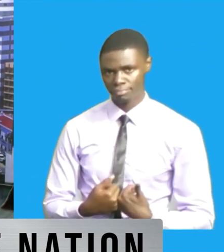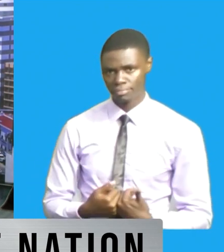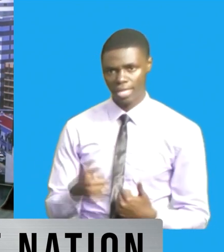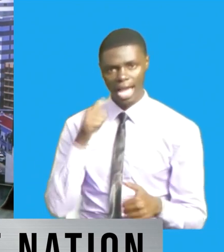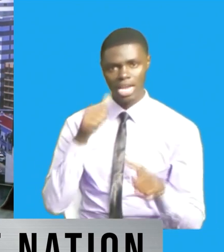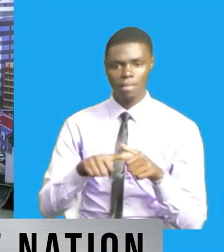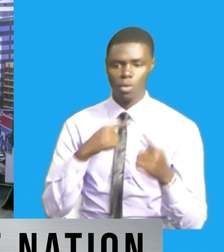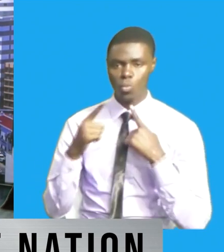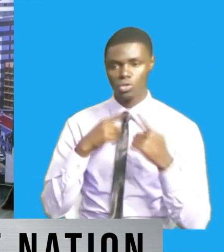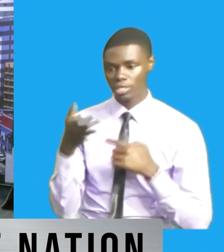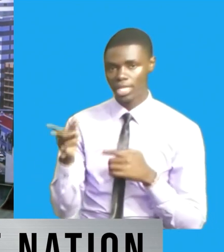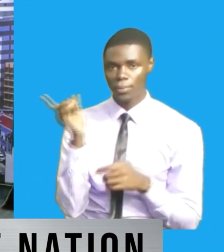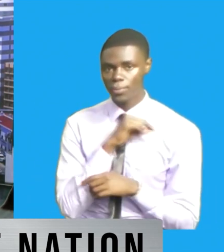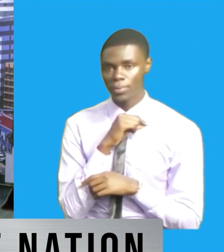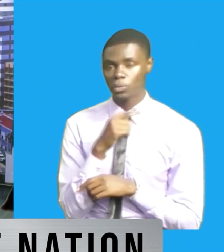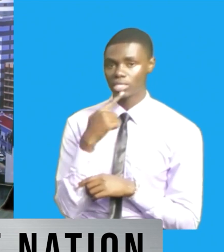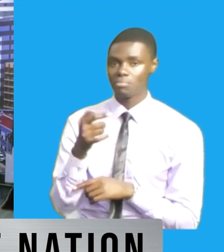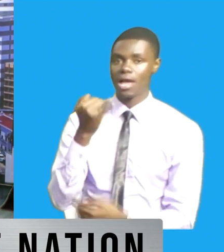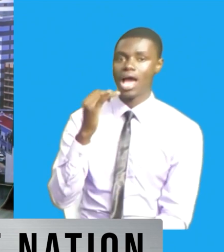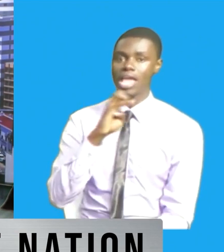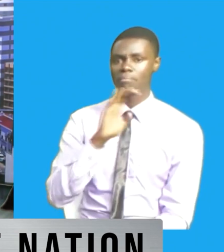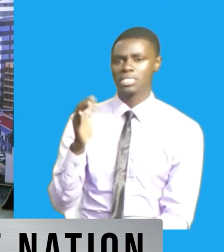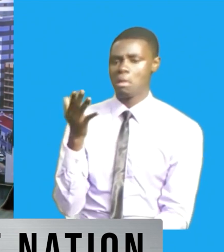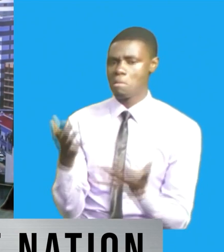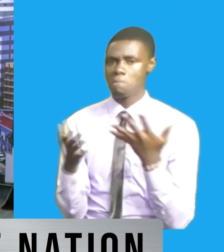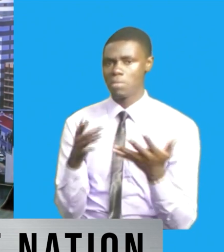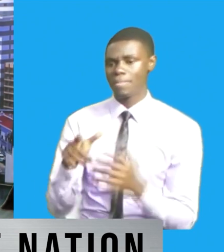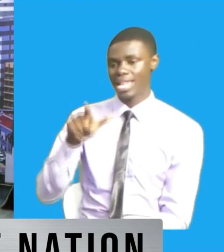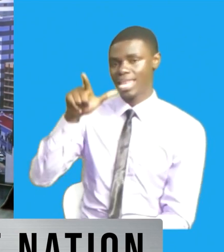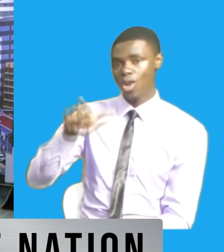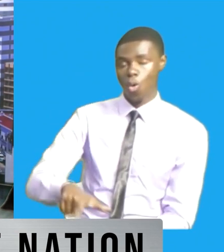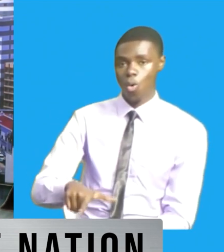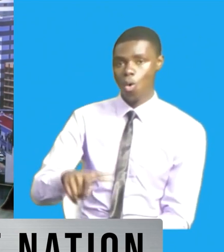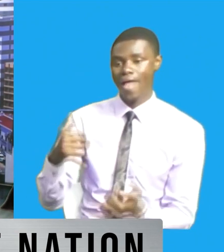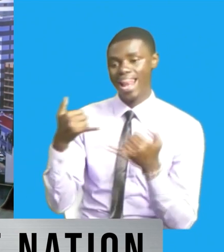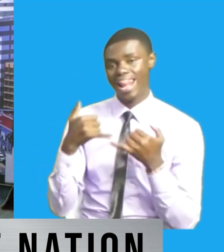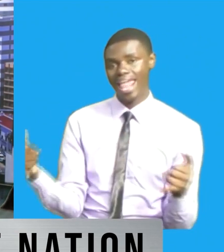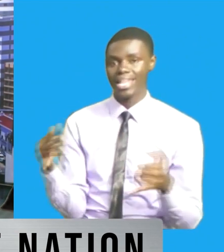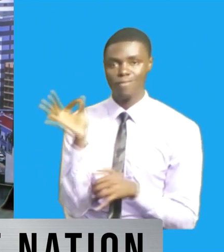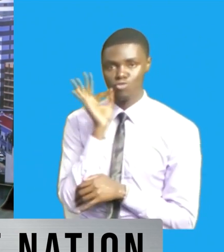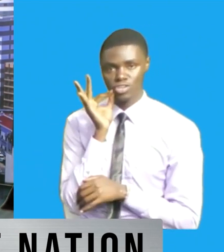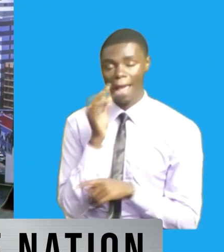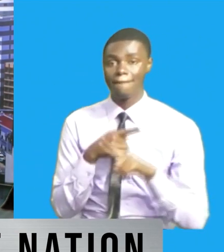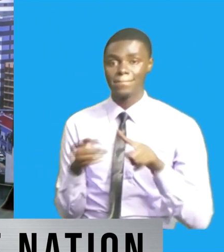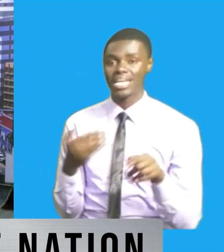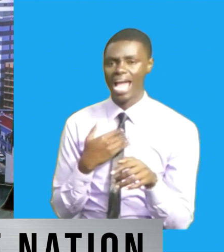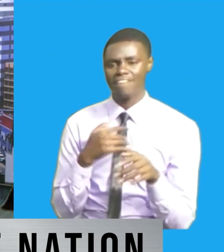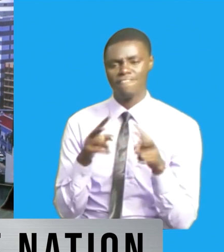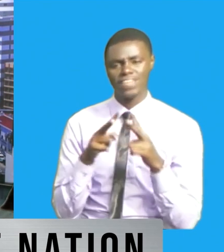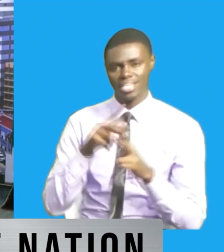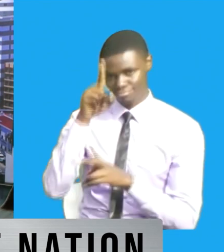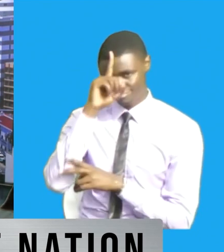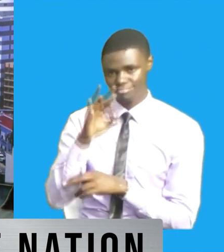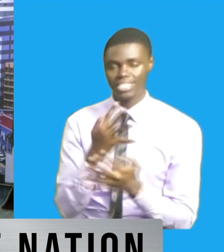we talked here and we said that the IBC is probably the low lying fruit, but then again it also has very serious